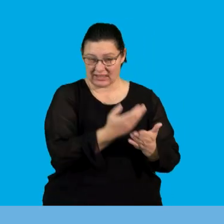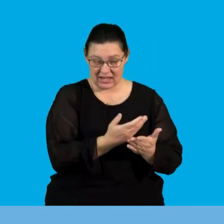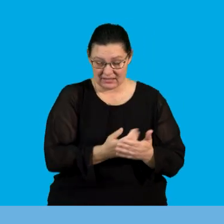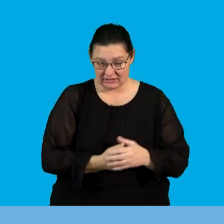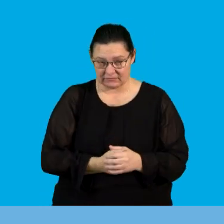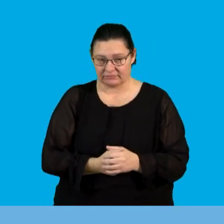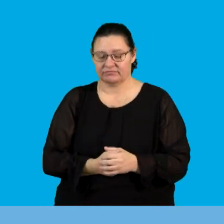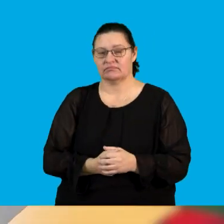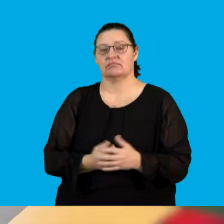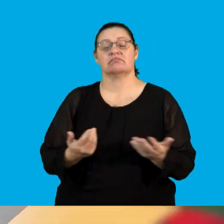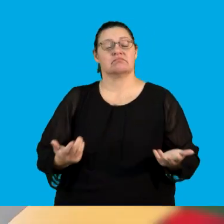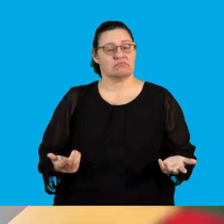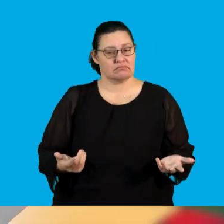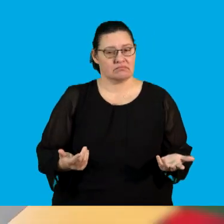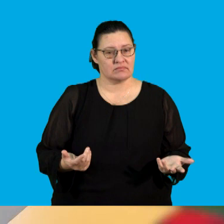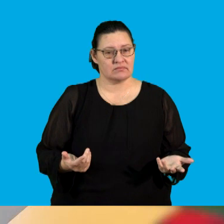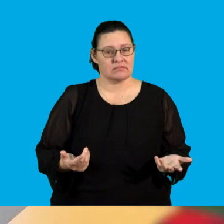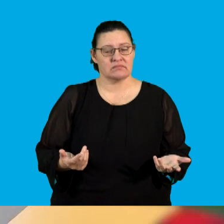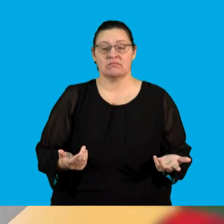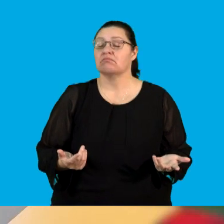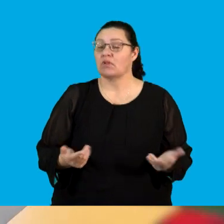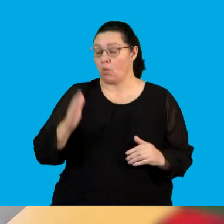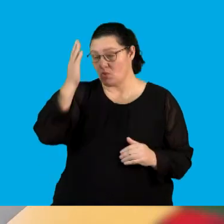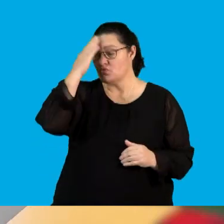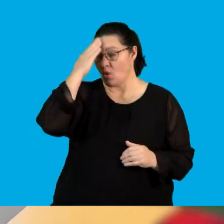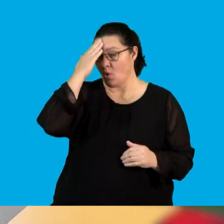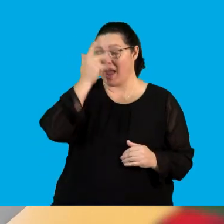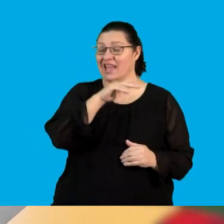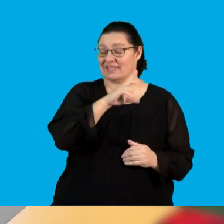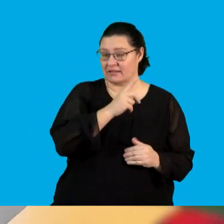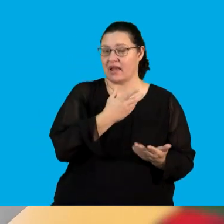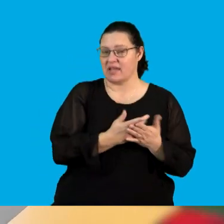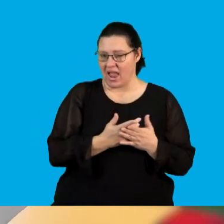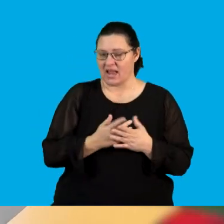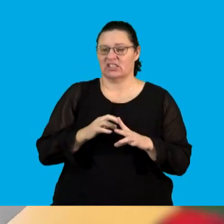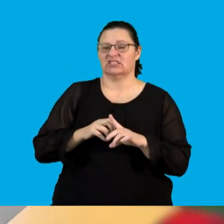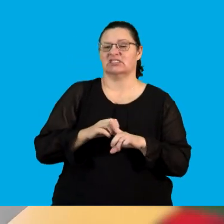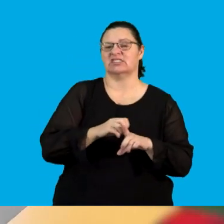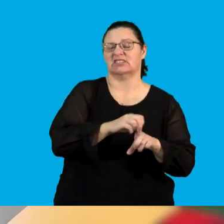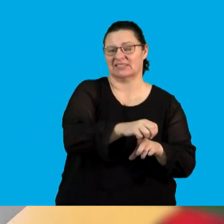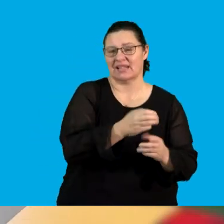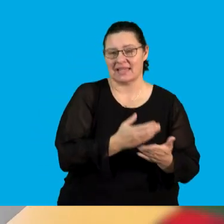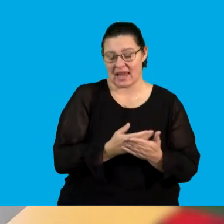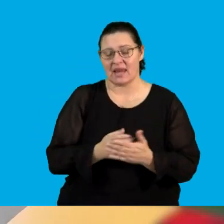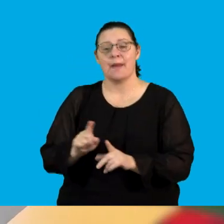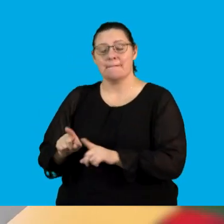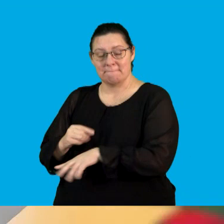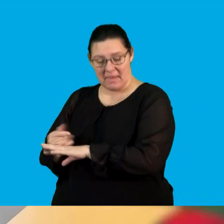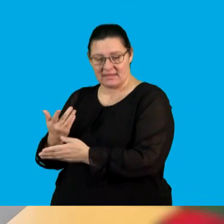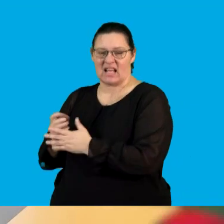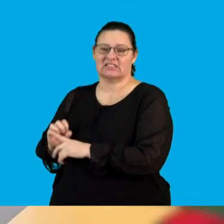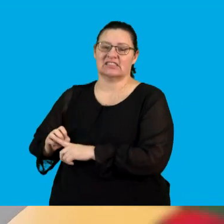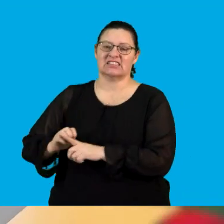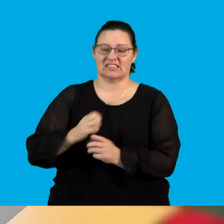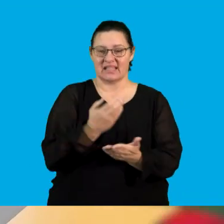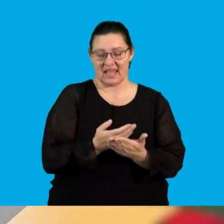strong acids are corrosive and can also eat away metal and flesh. We do know that acids can be corrosive, same as bases can